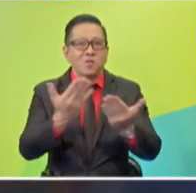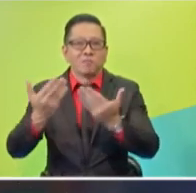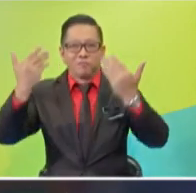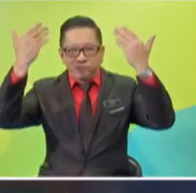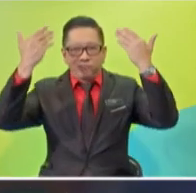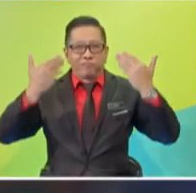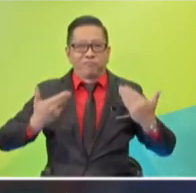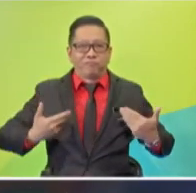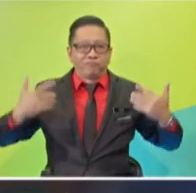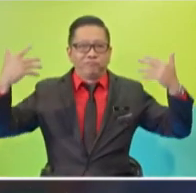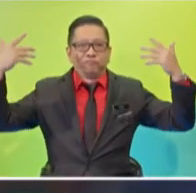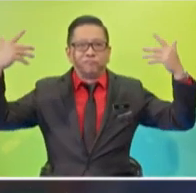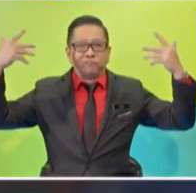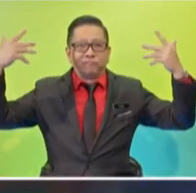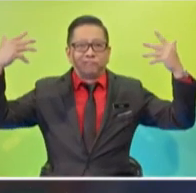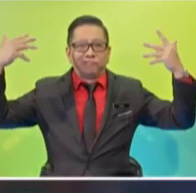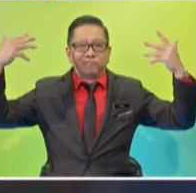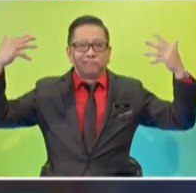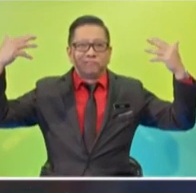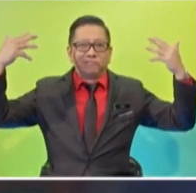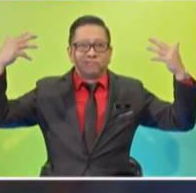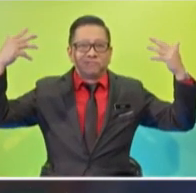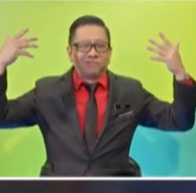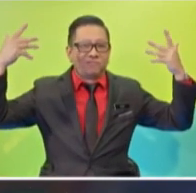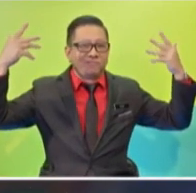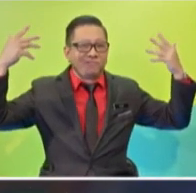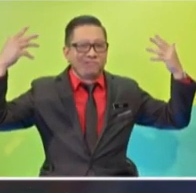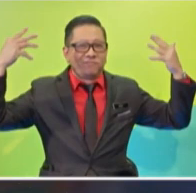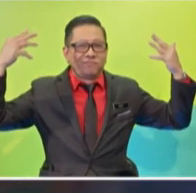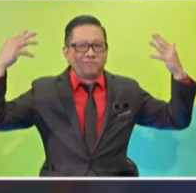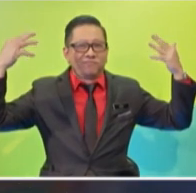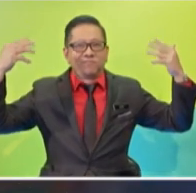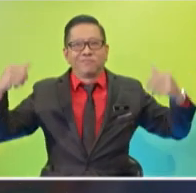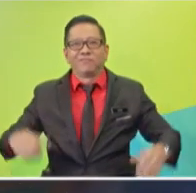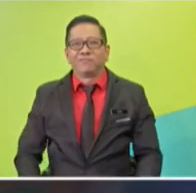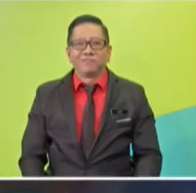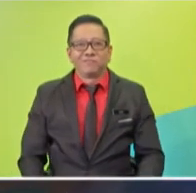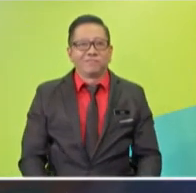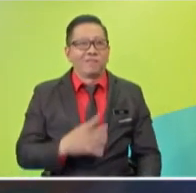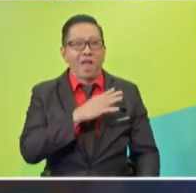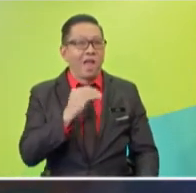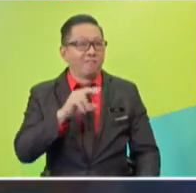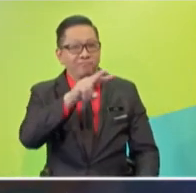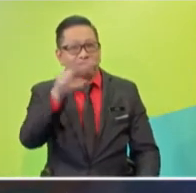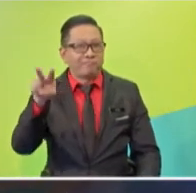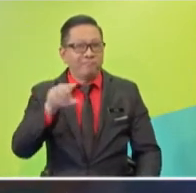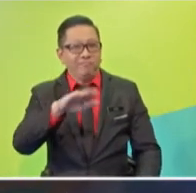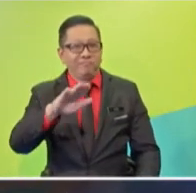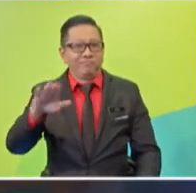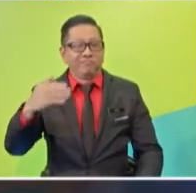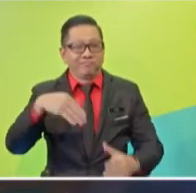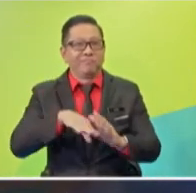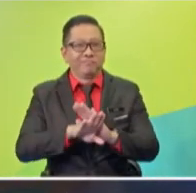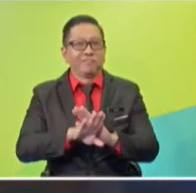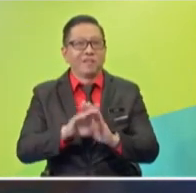Ko, our sign language teacher for today. Thanks for being with us here and pupils online. You were incredible today.